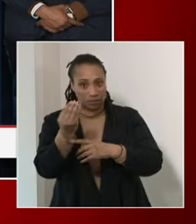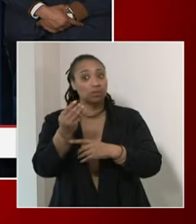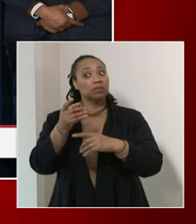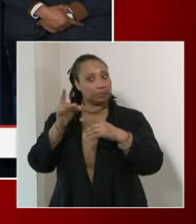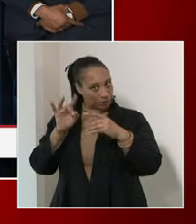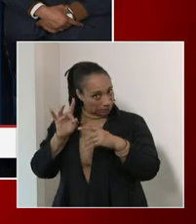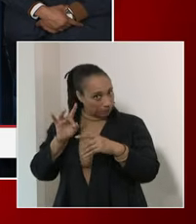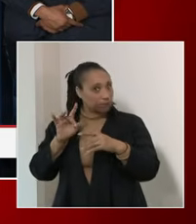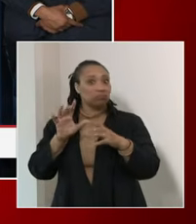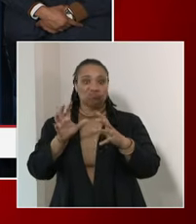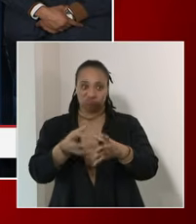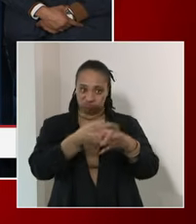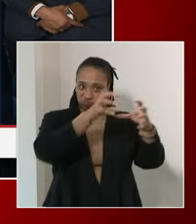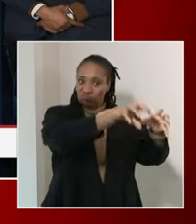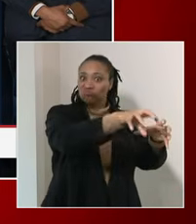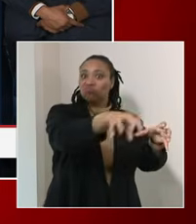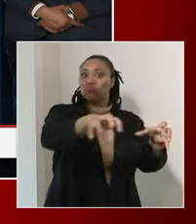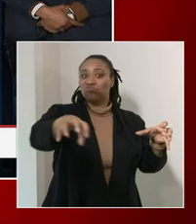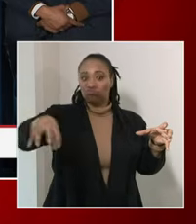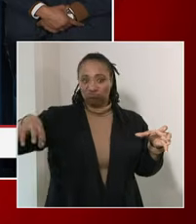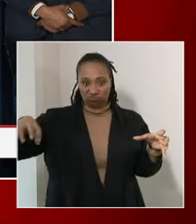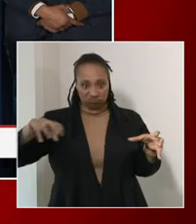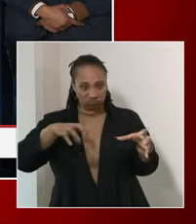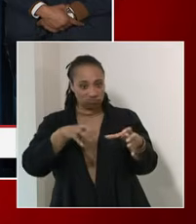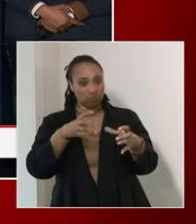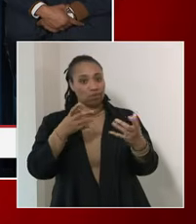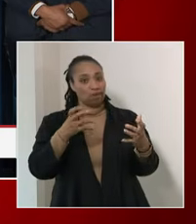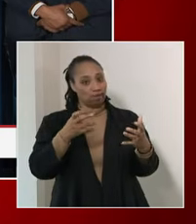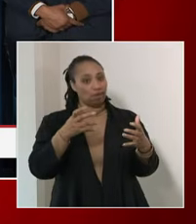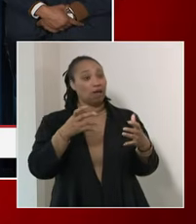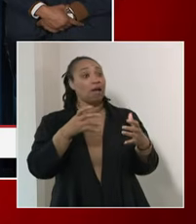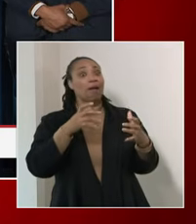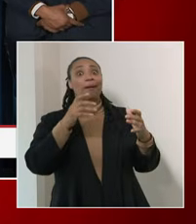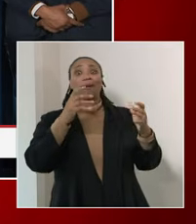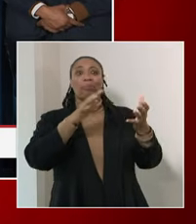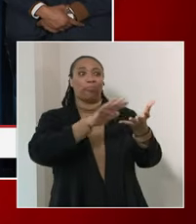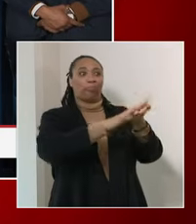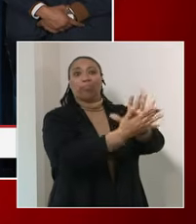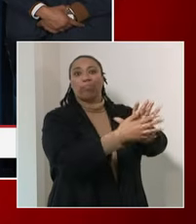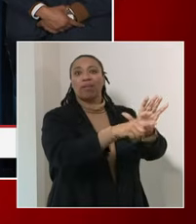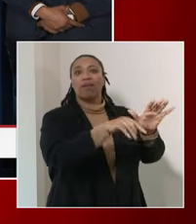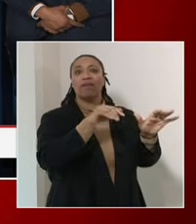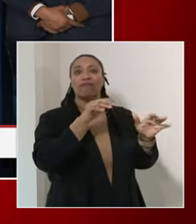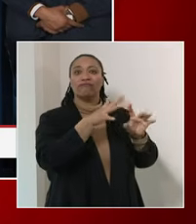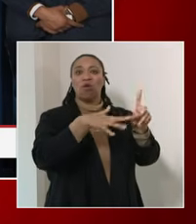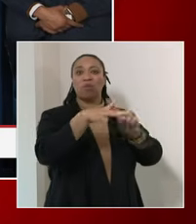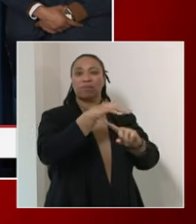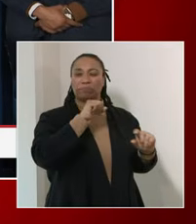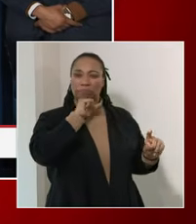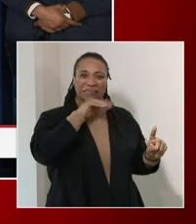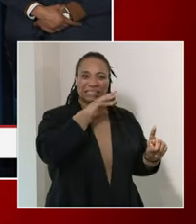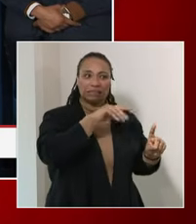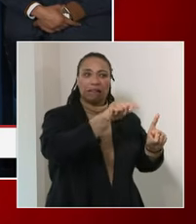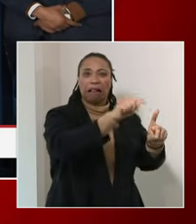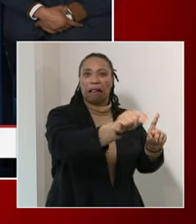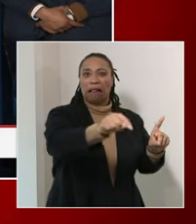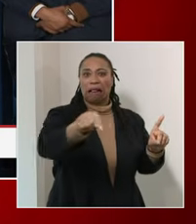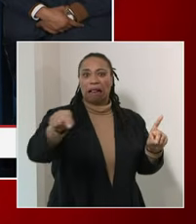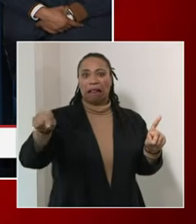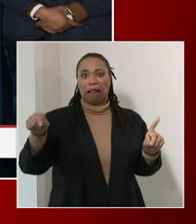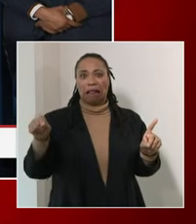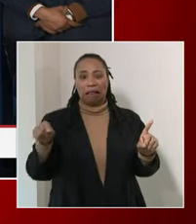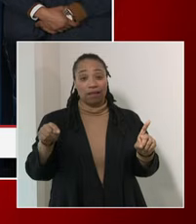nasty runoff into the Anacostia, particularly down there. Department of Environment, DC Water, all raised red flags. I'm just wondering